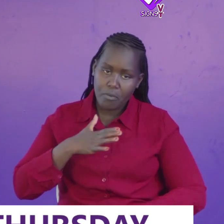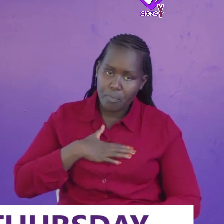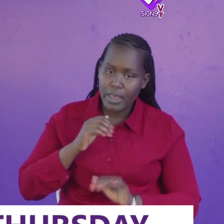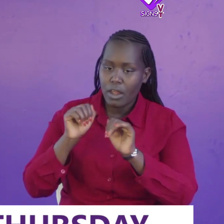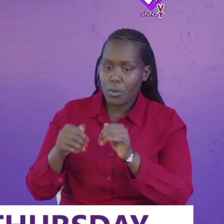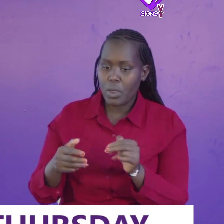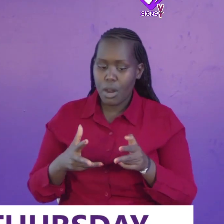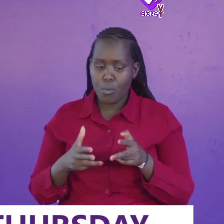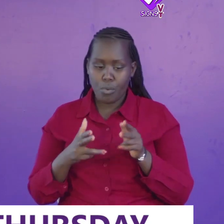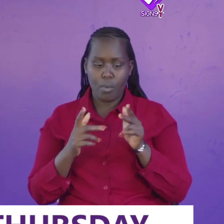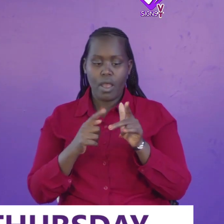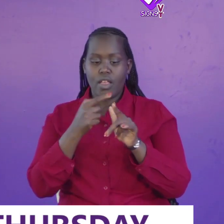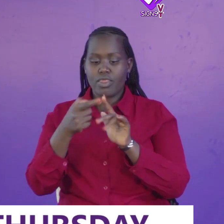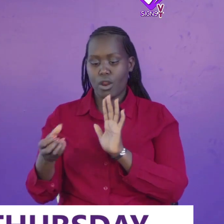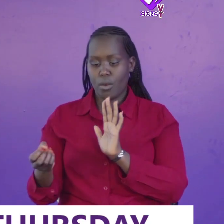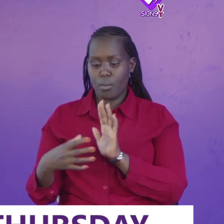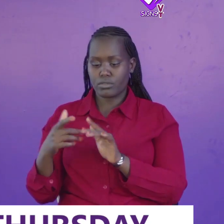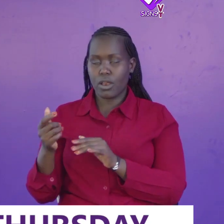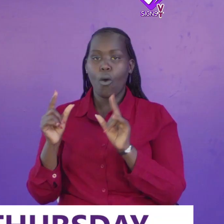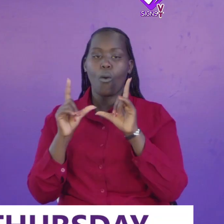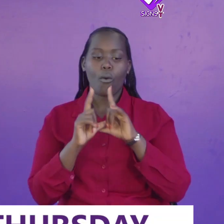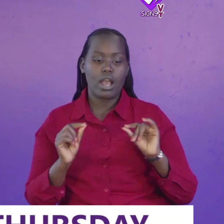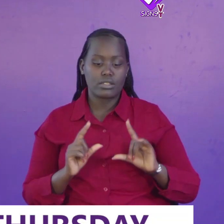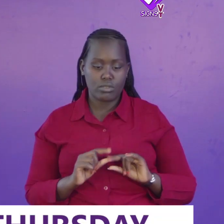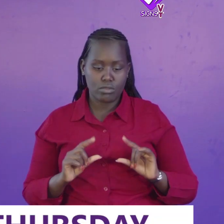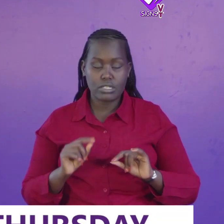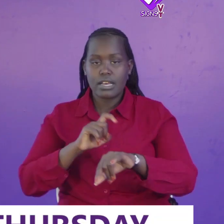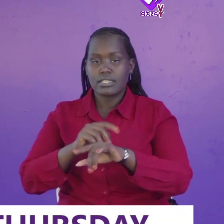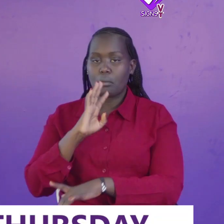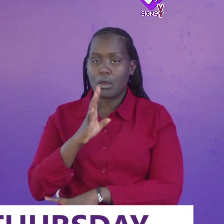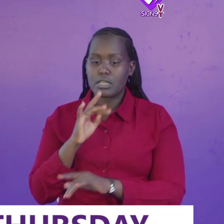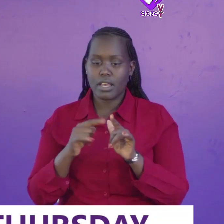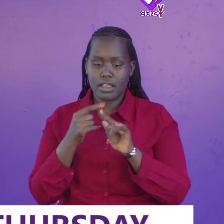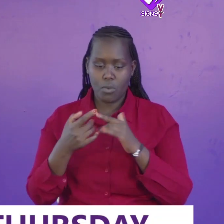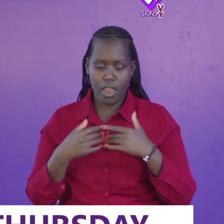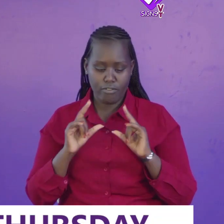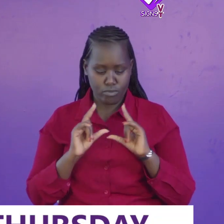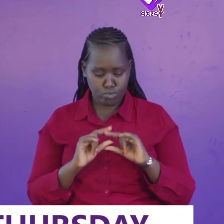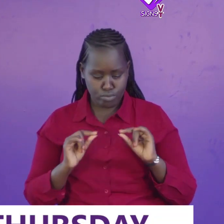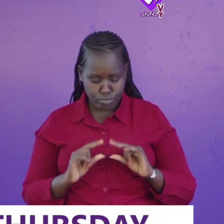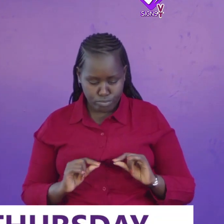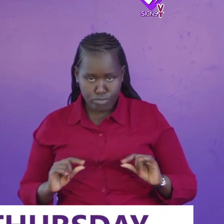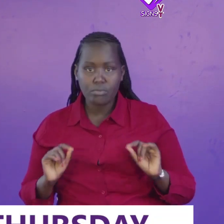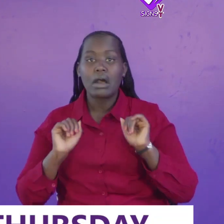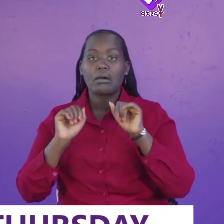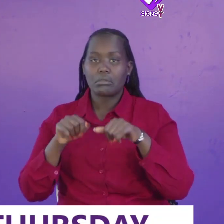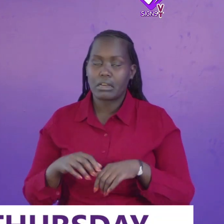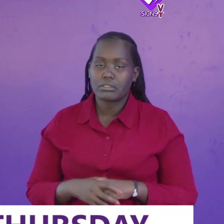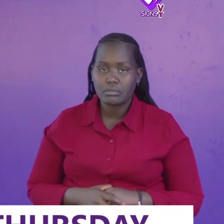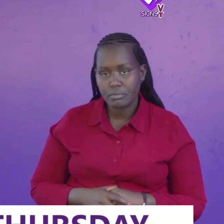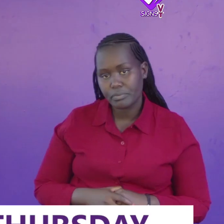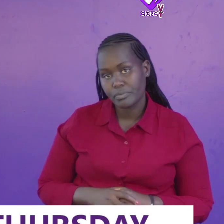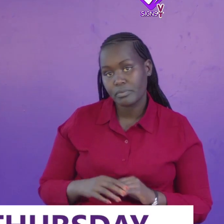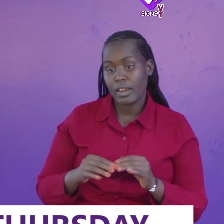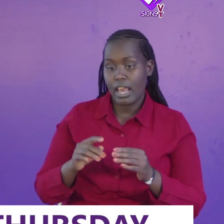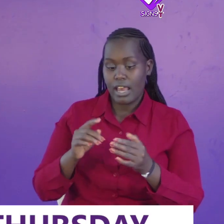edit niweke captions. Like as I speak, kuna maneno zinatokea kwa the video. I hope mna get your point. As